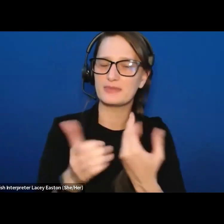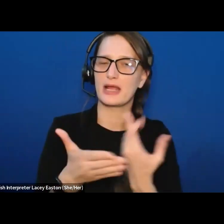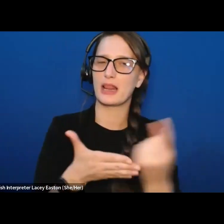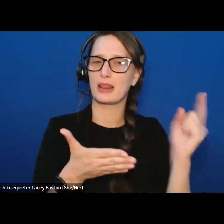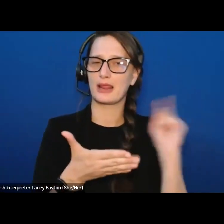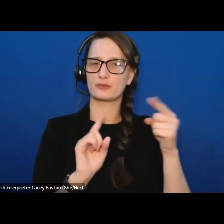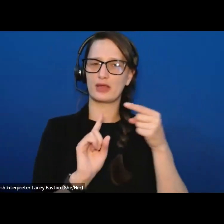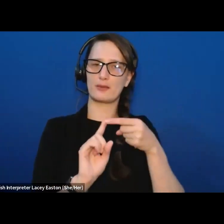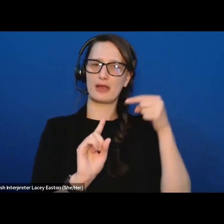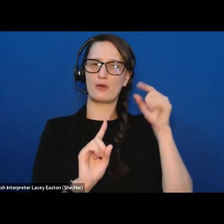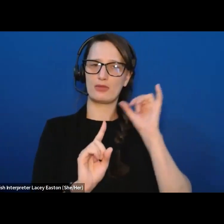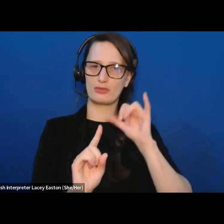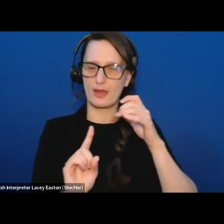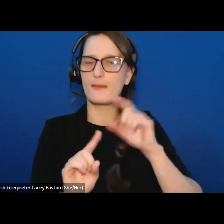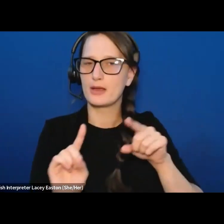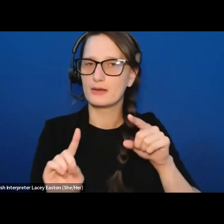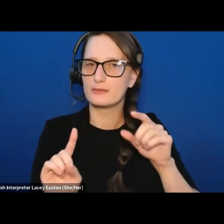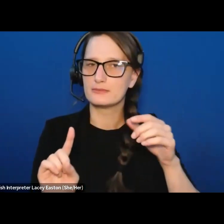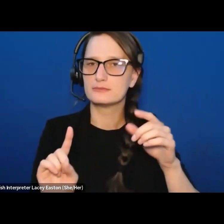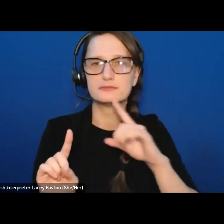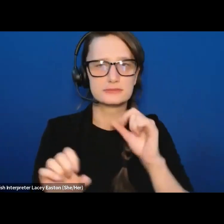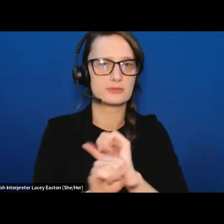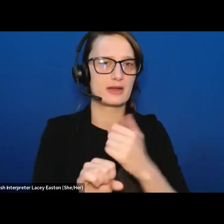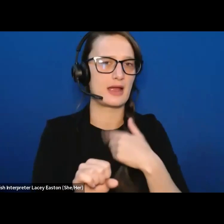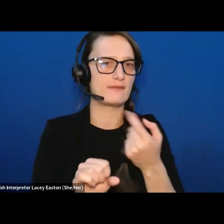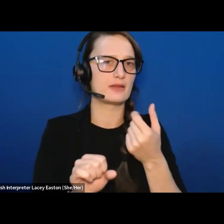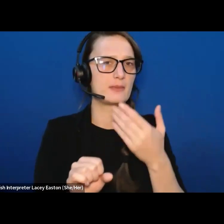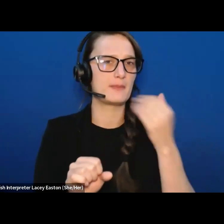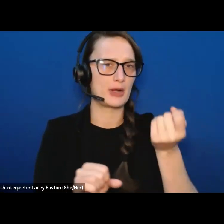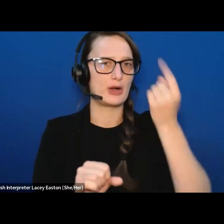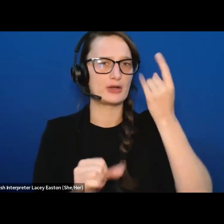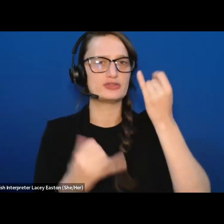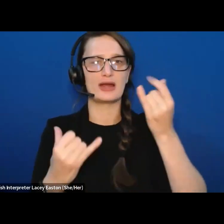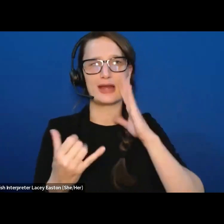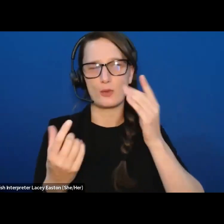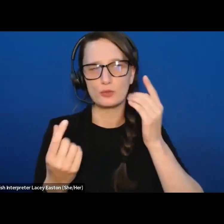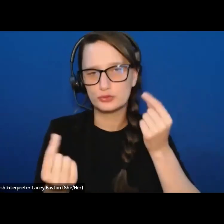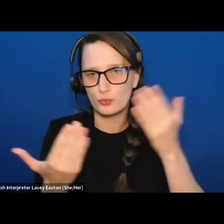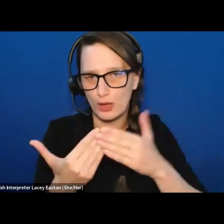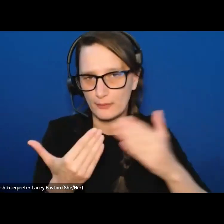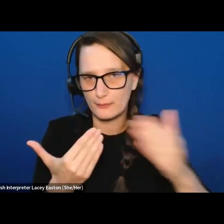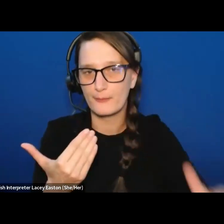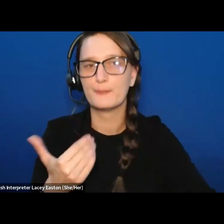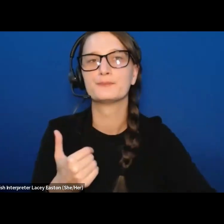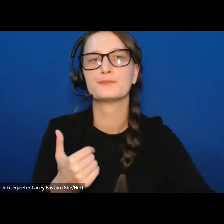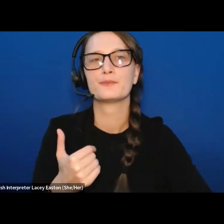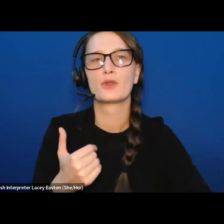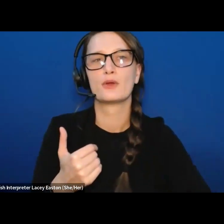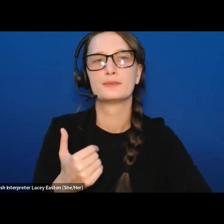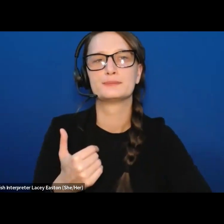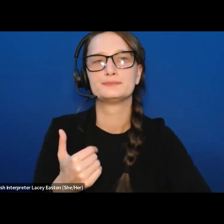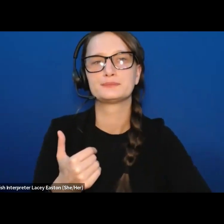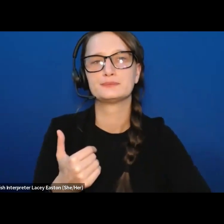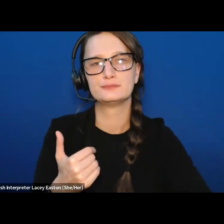we definitely got a little bit better of a picture about what they're going to be doing. Let's see, we are going